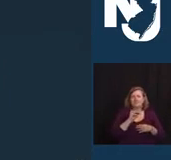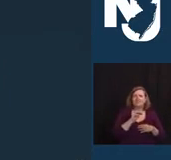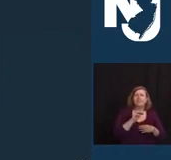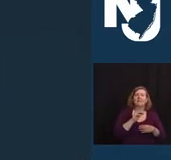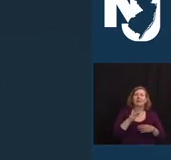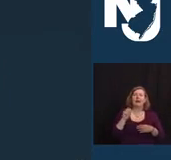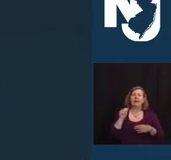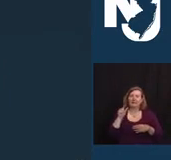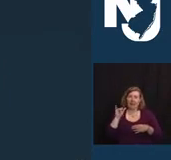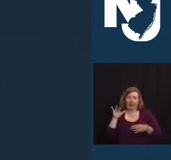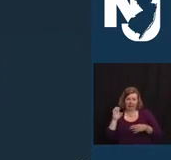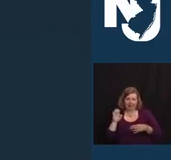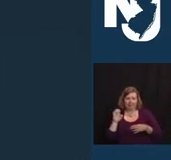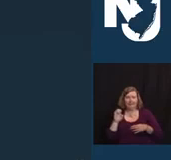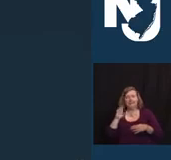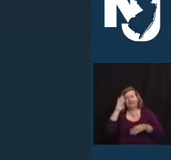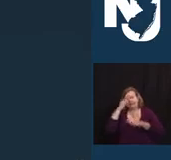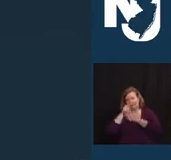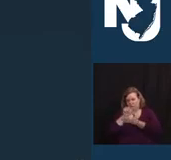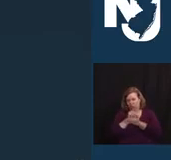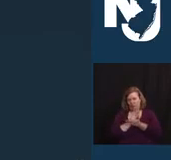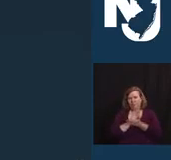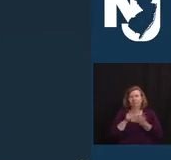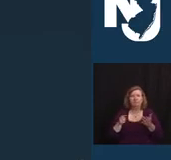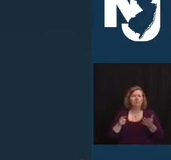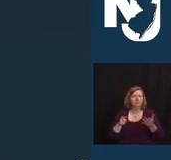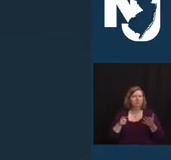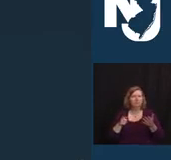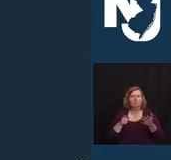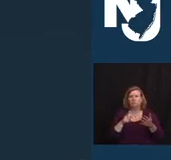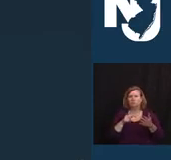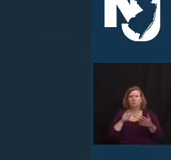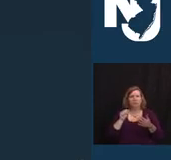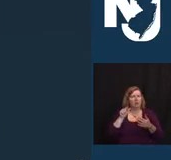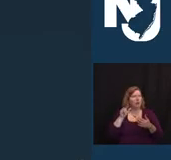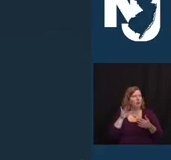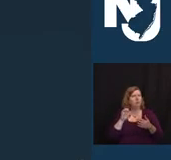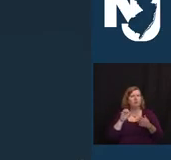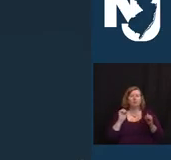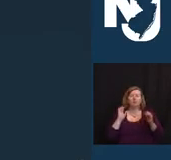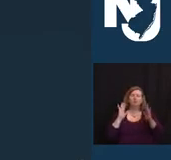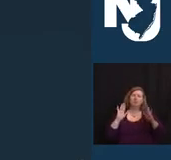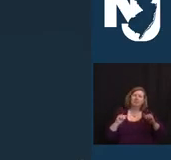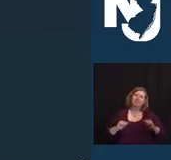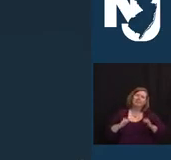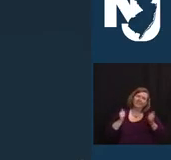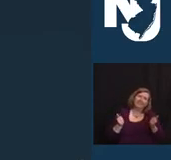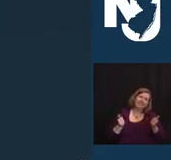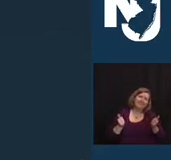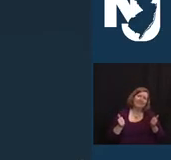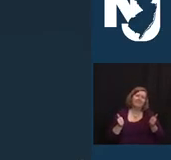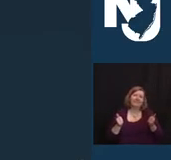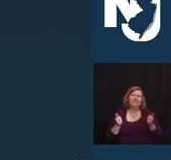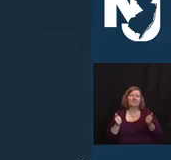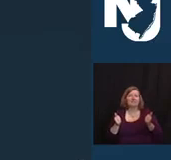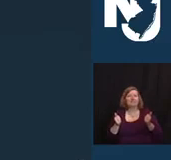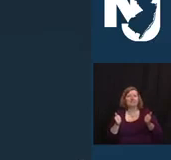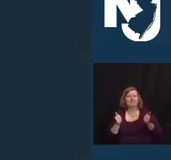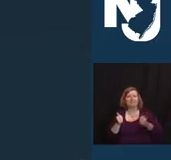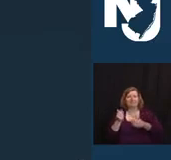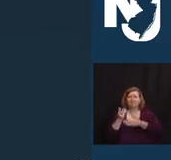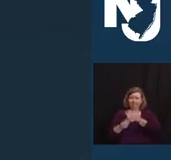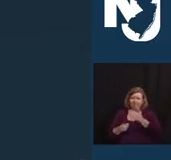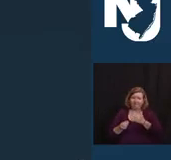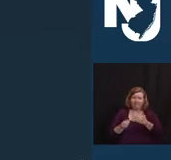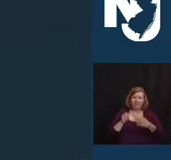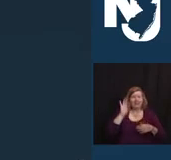son-in-law, Paul, on Monday. What an incredible life she lived. Alice also leaves behind all 9 of her siblings, which means she will